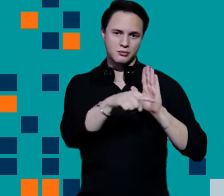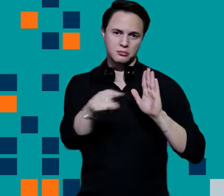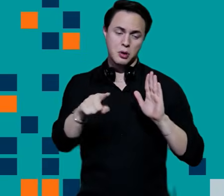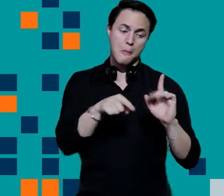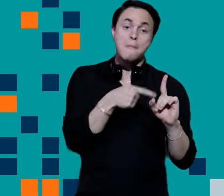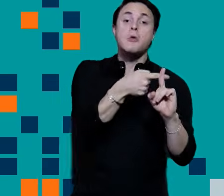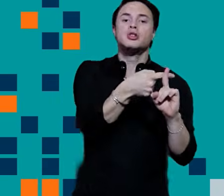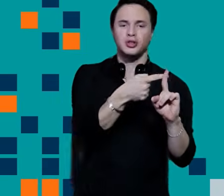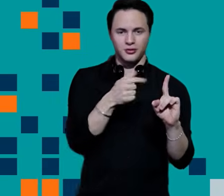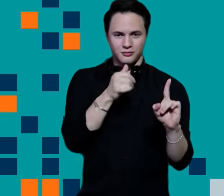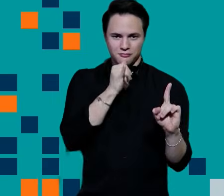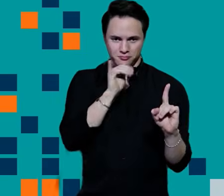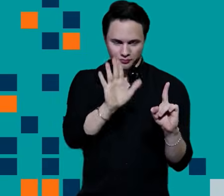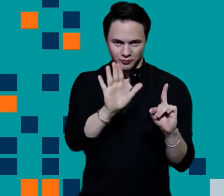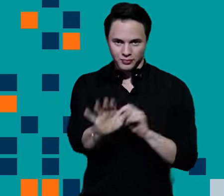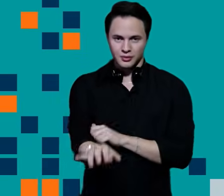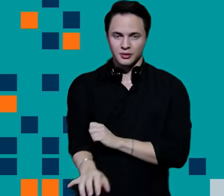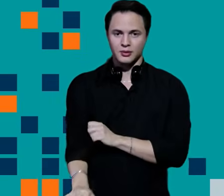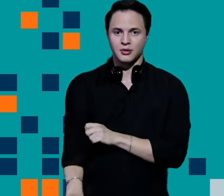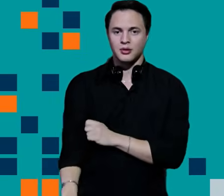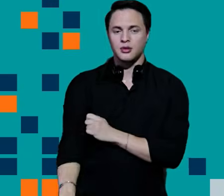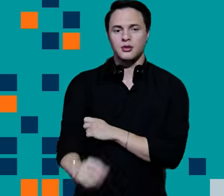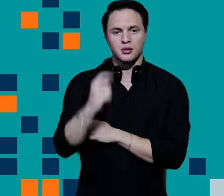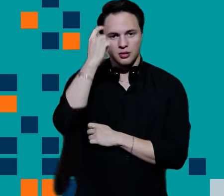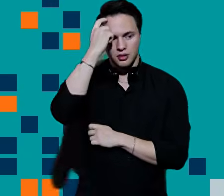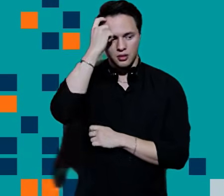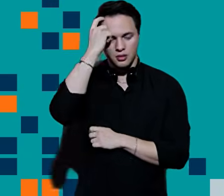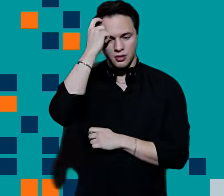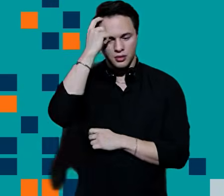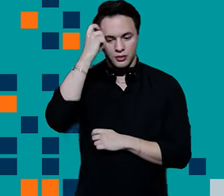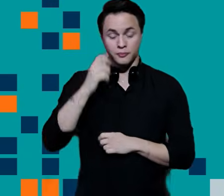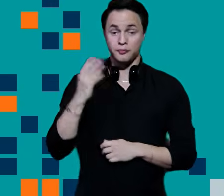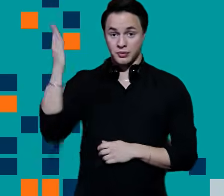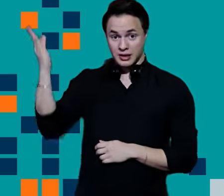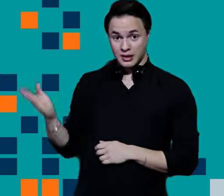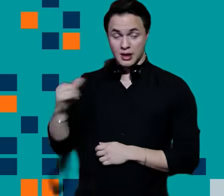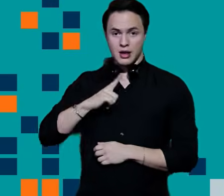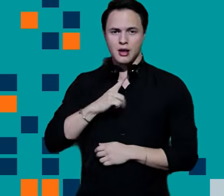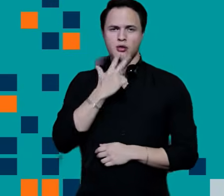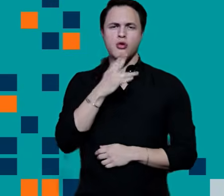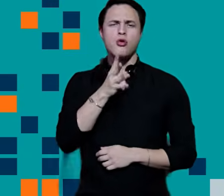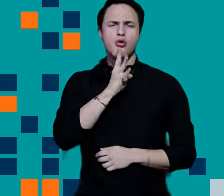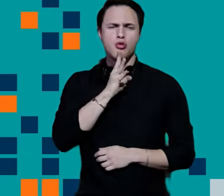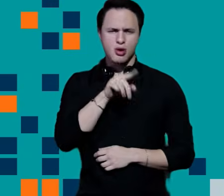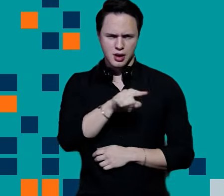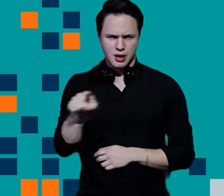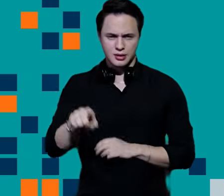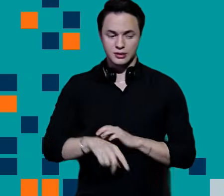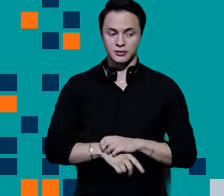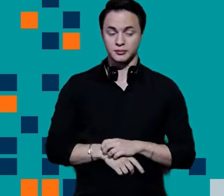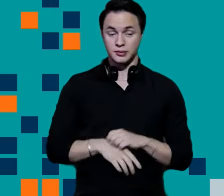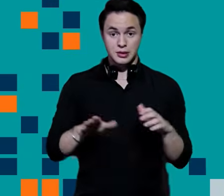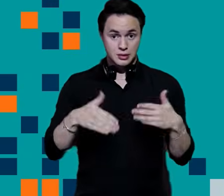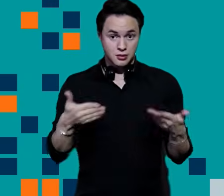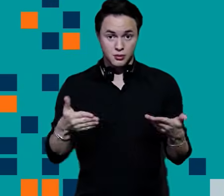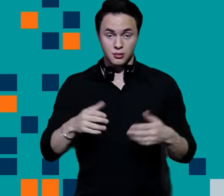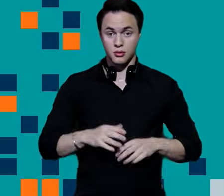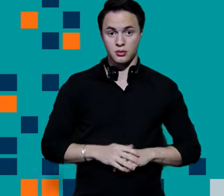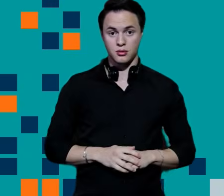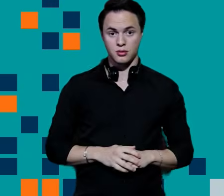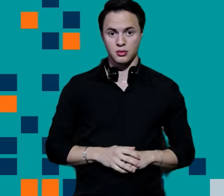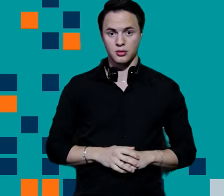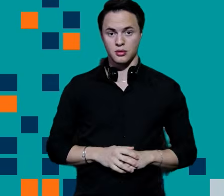one. Has anybody been to the Holocaust Museum in Berlin by Libeskind? So it is